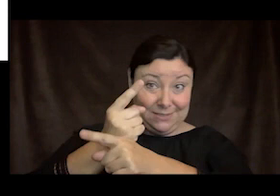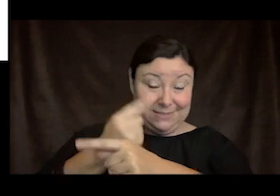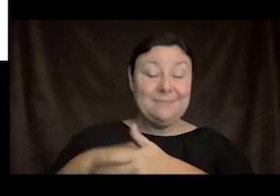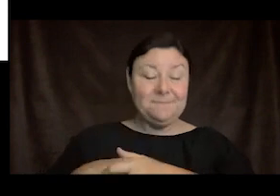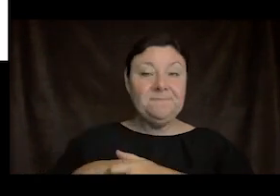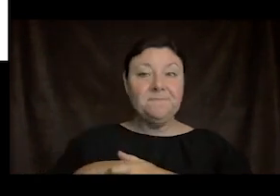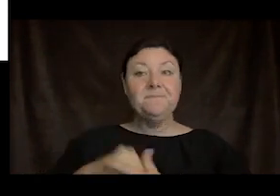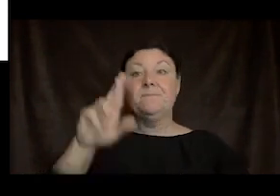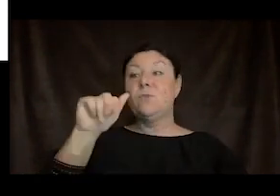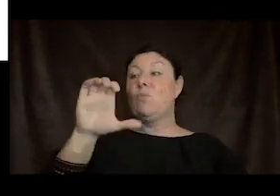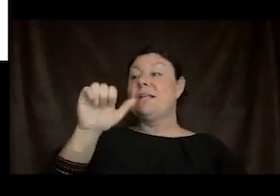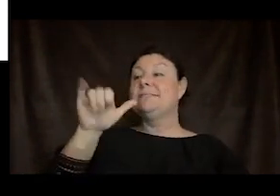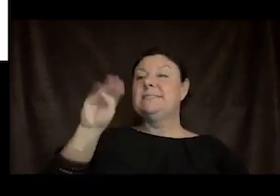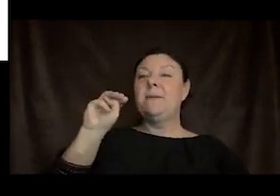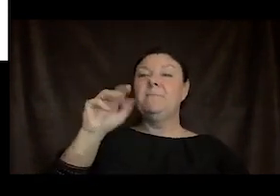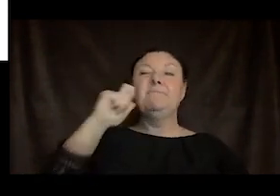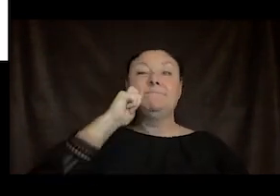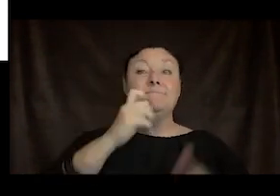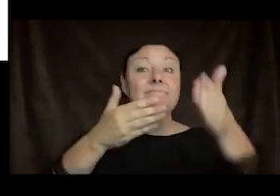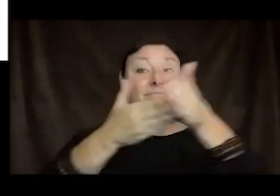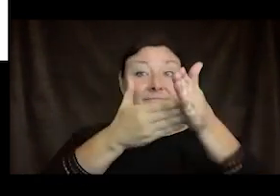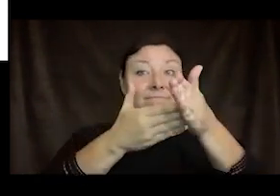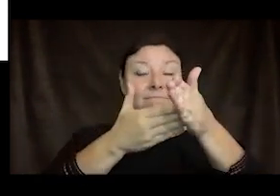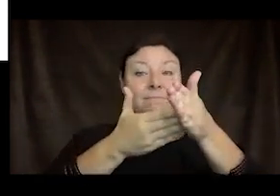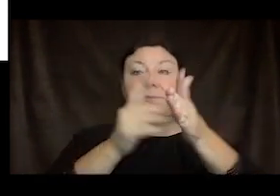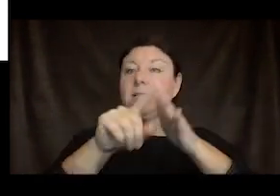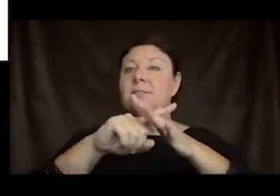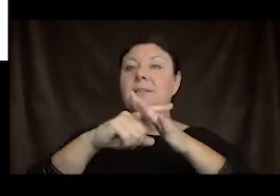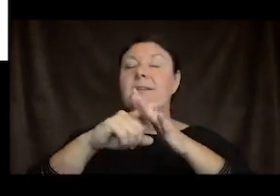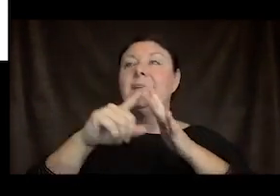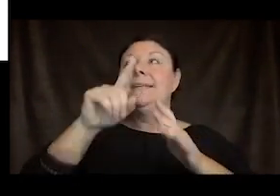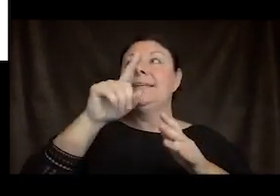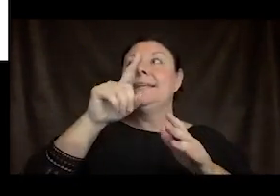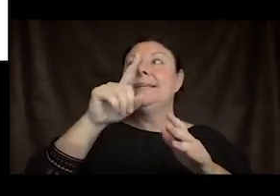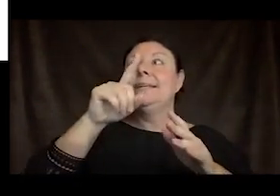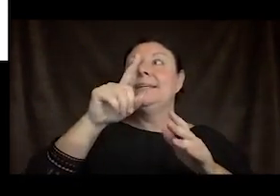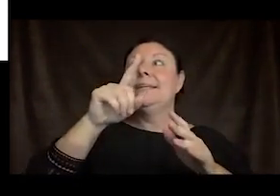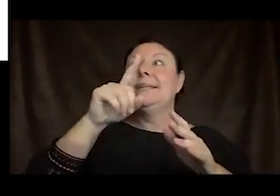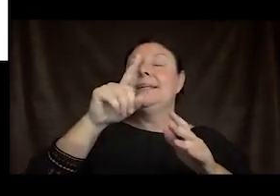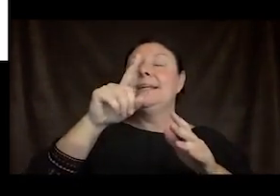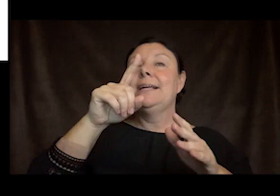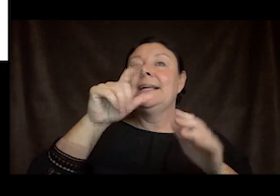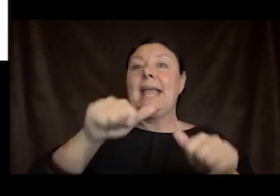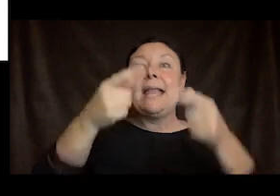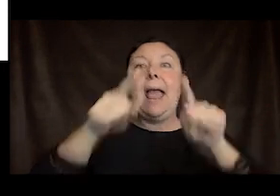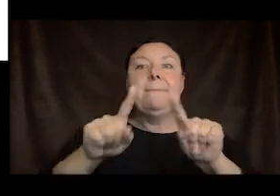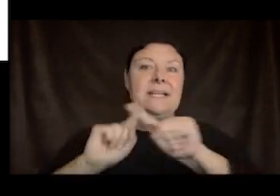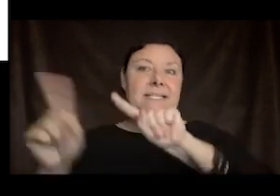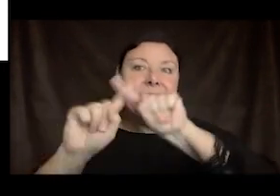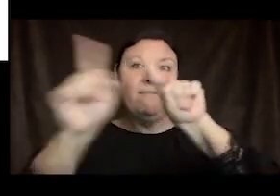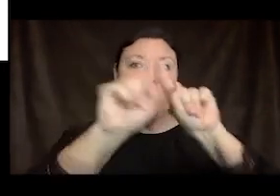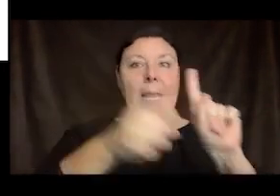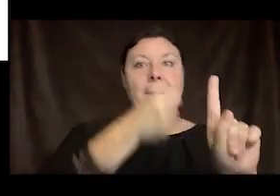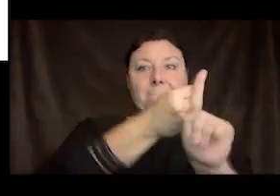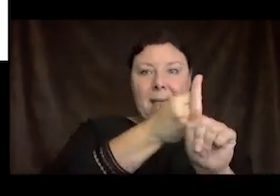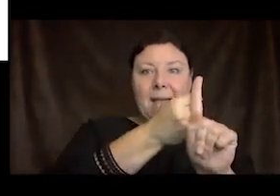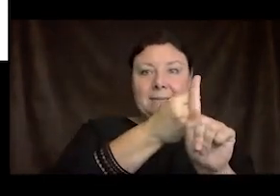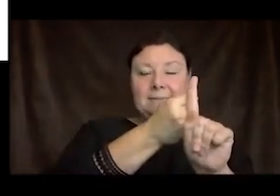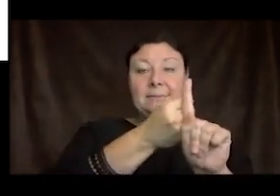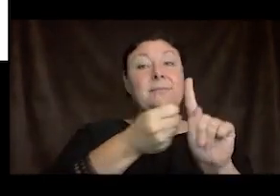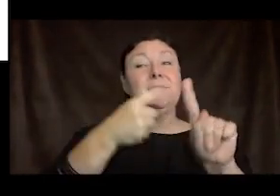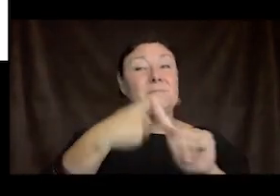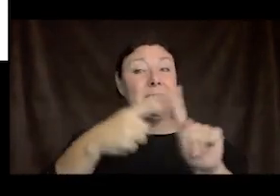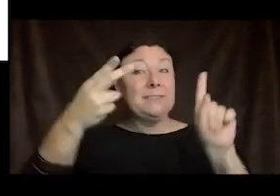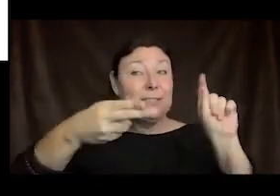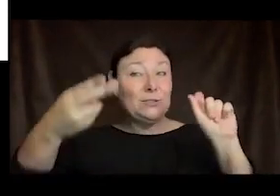about. Racism enacts in different ways, although there's some similarities. And then there's also the history.